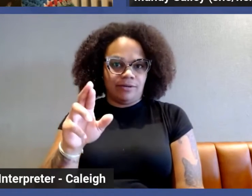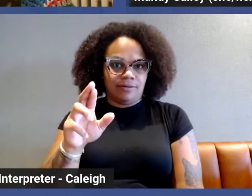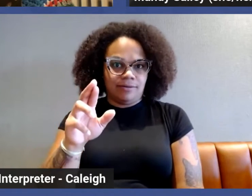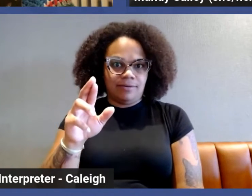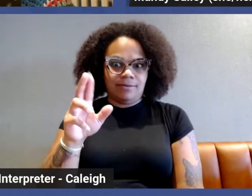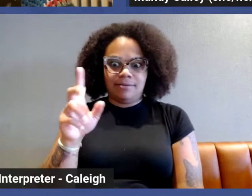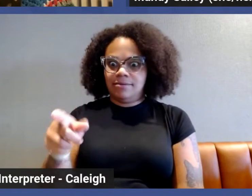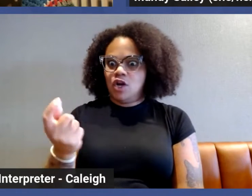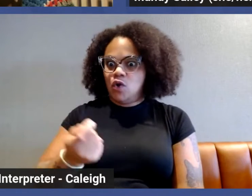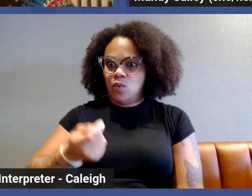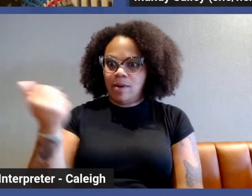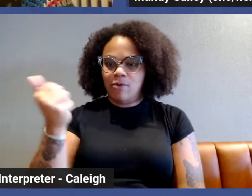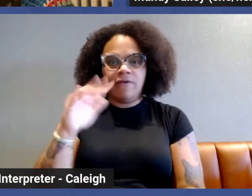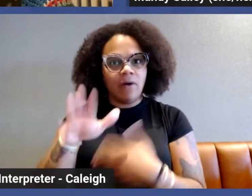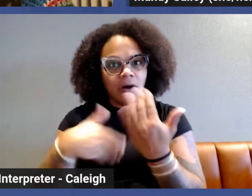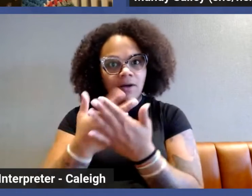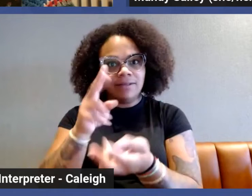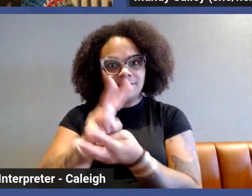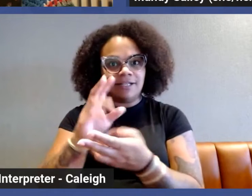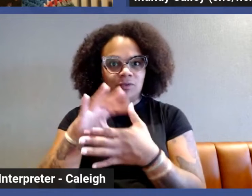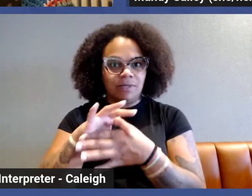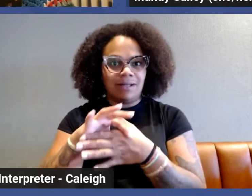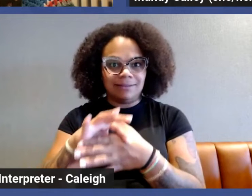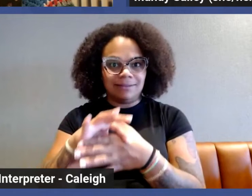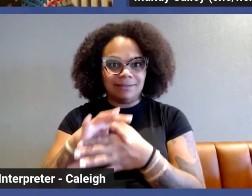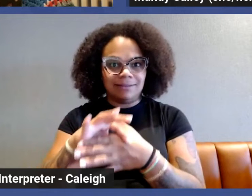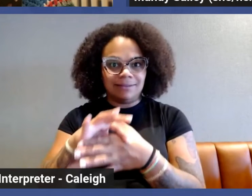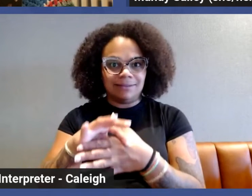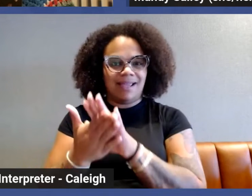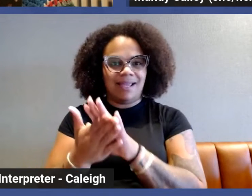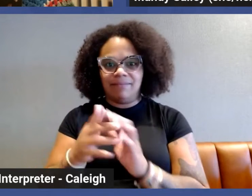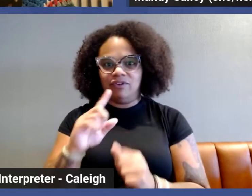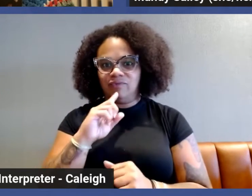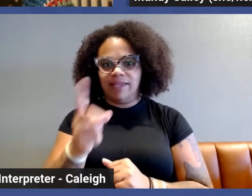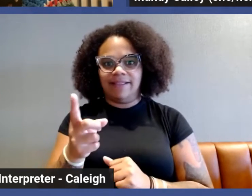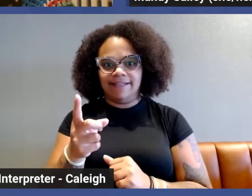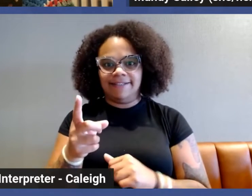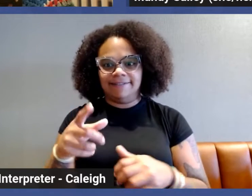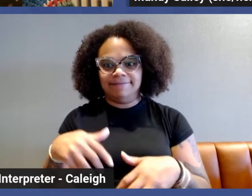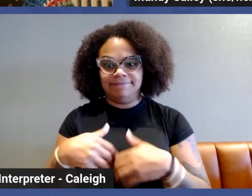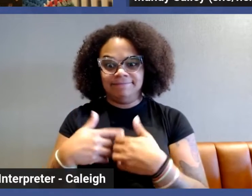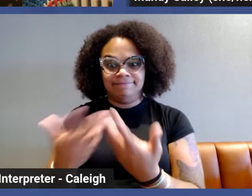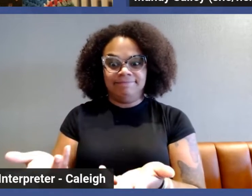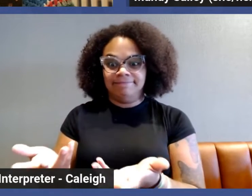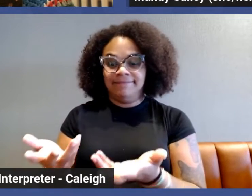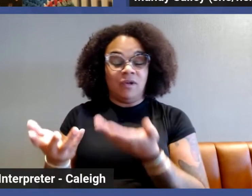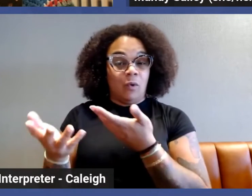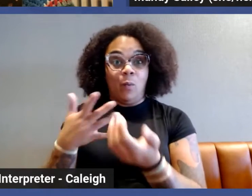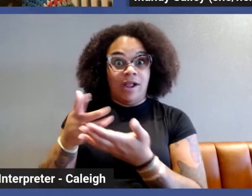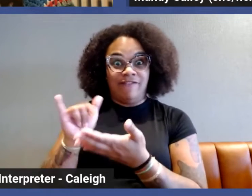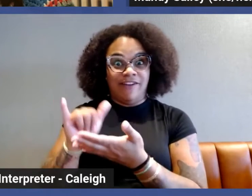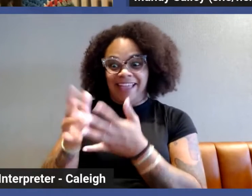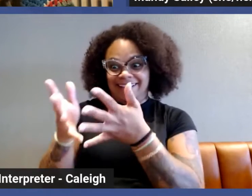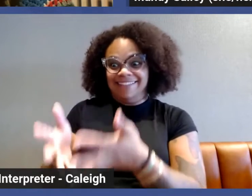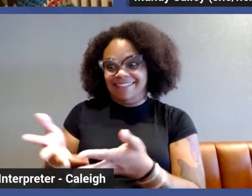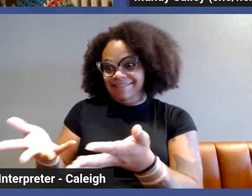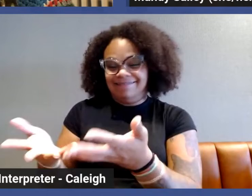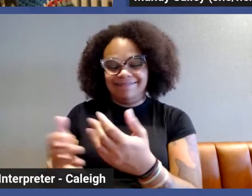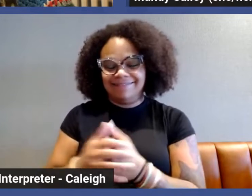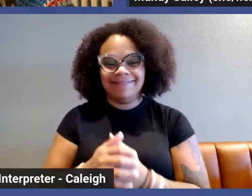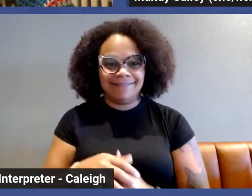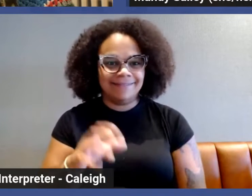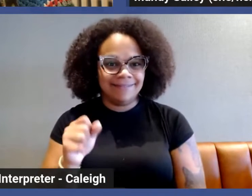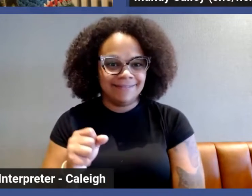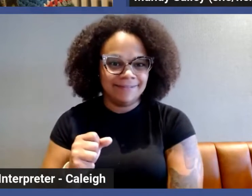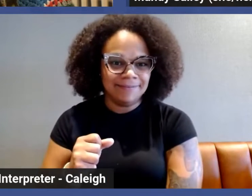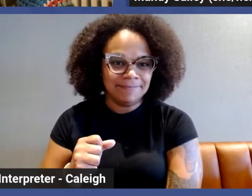sexual content and it's this, very whatever it is. Right. Well, even, platform.